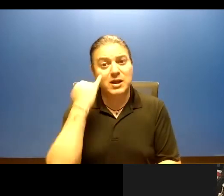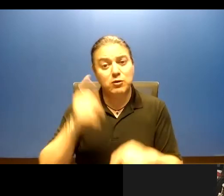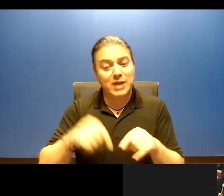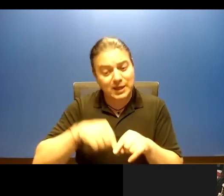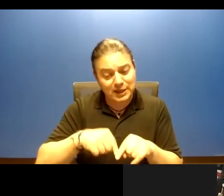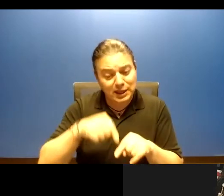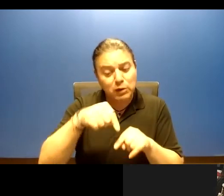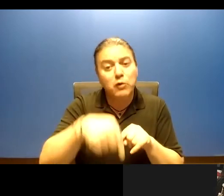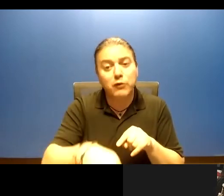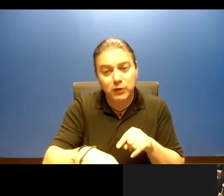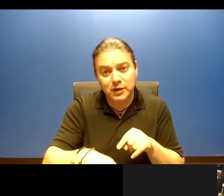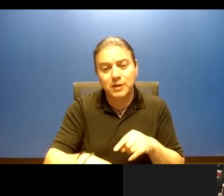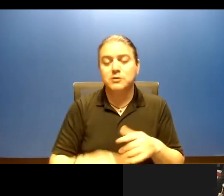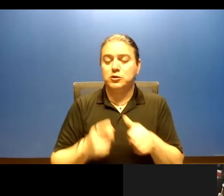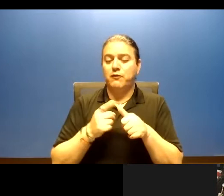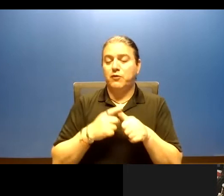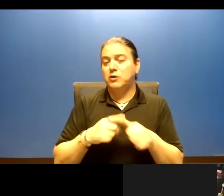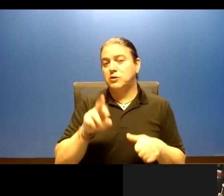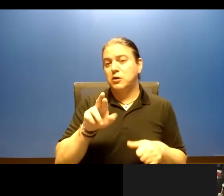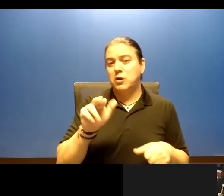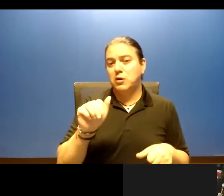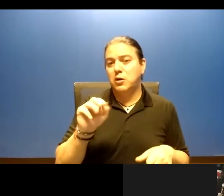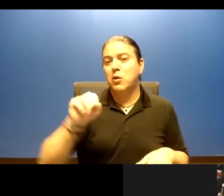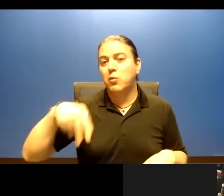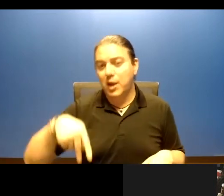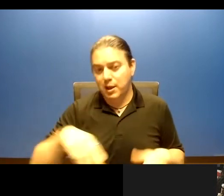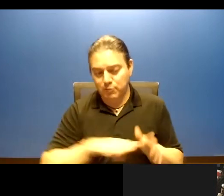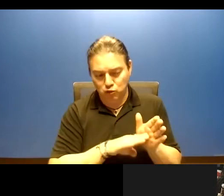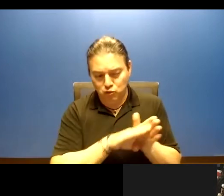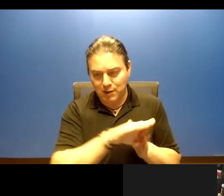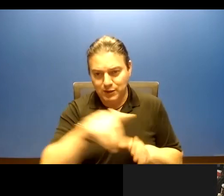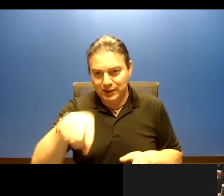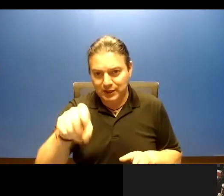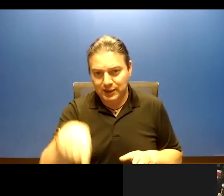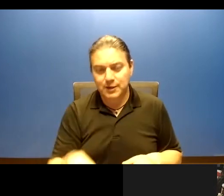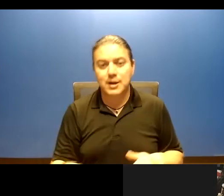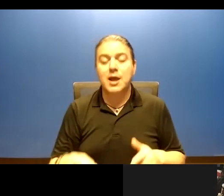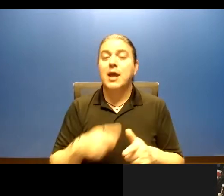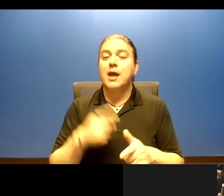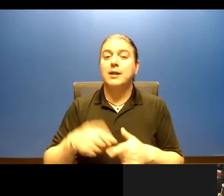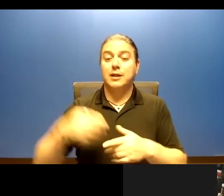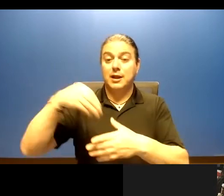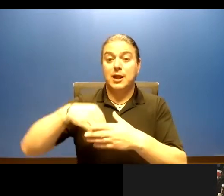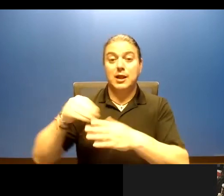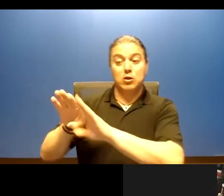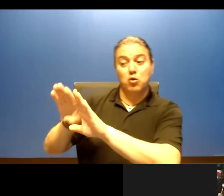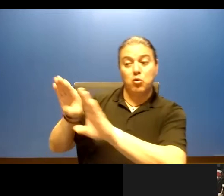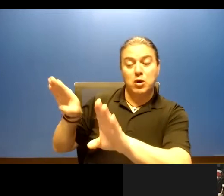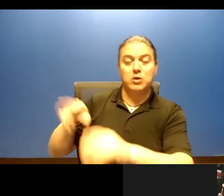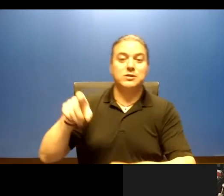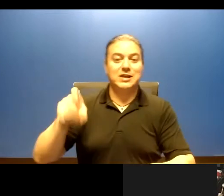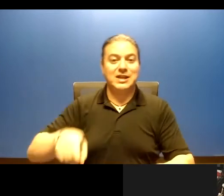The other indispensable item for us is bracing in the walls for support